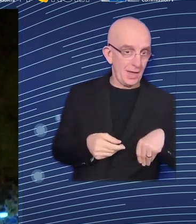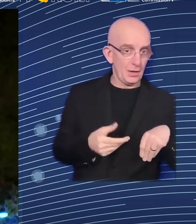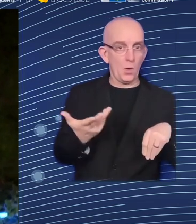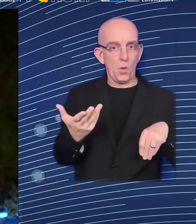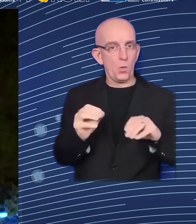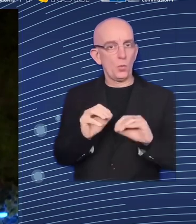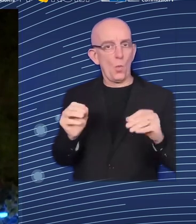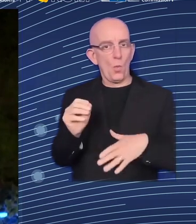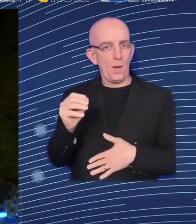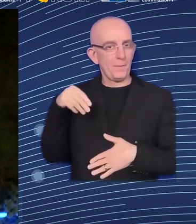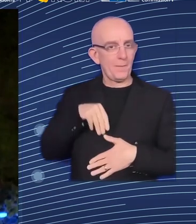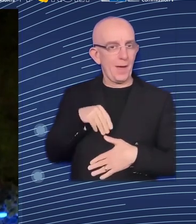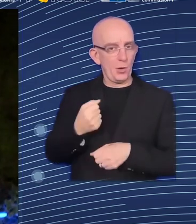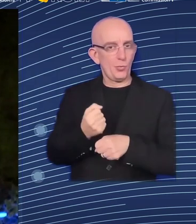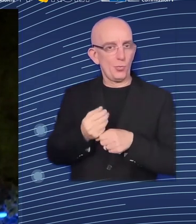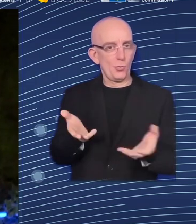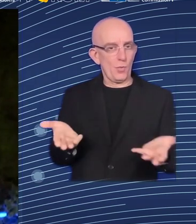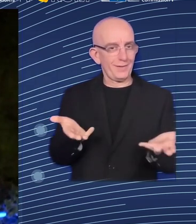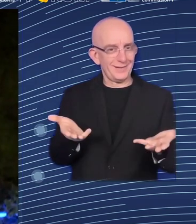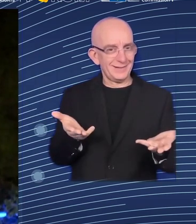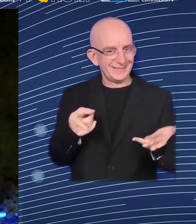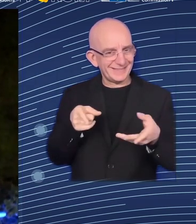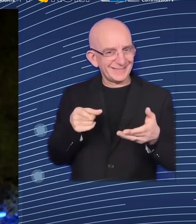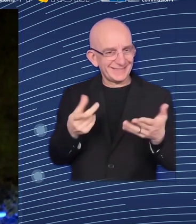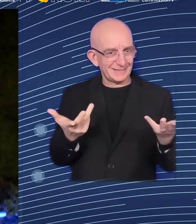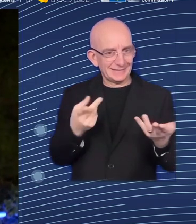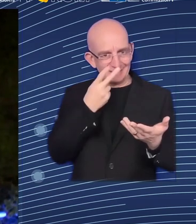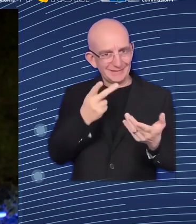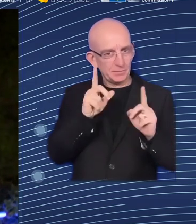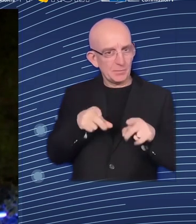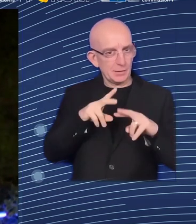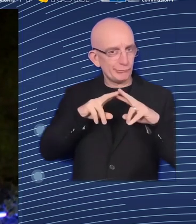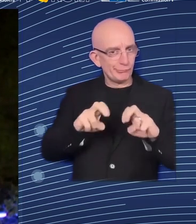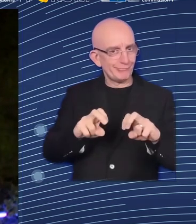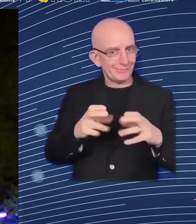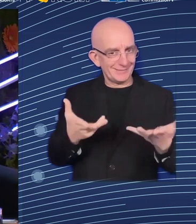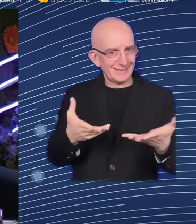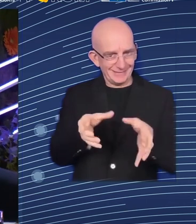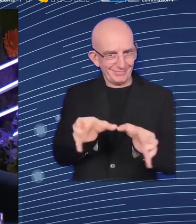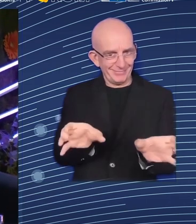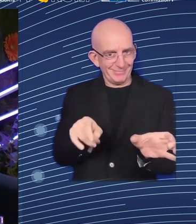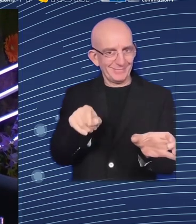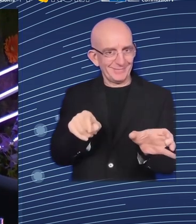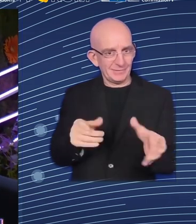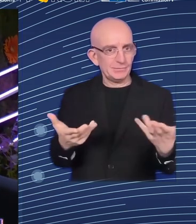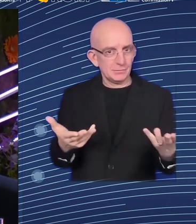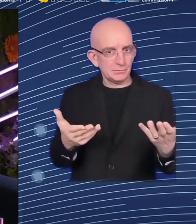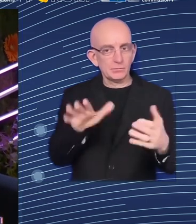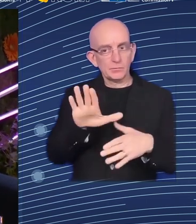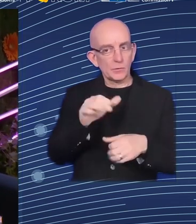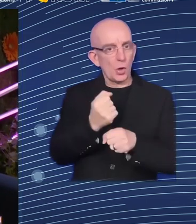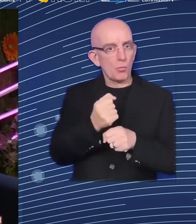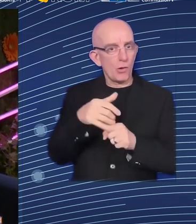time. In the survey, in the European Working Conditions Survey, we see that 43% of workers